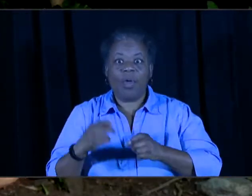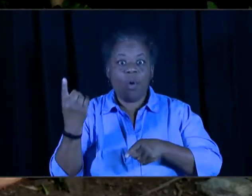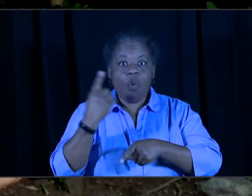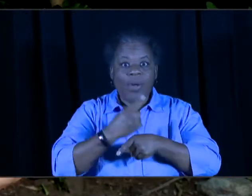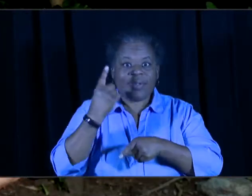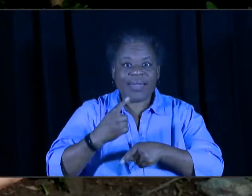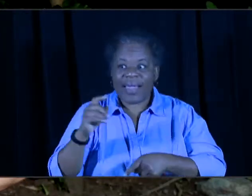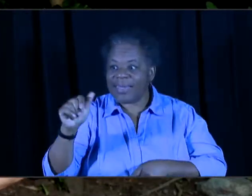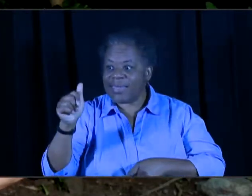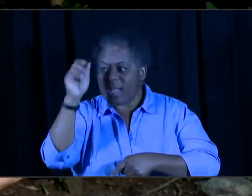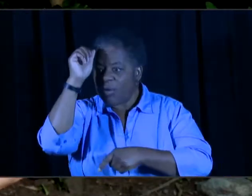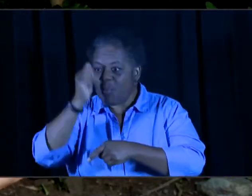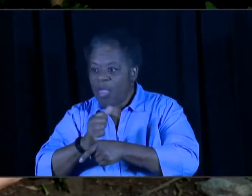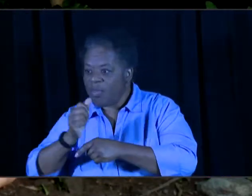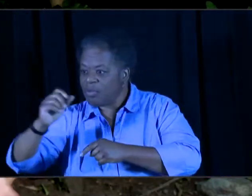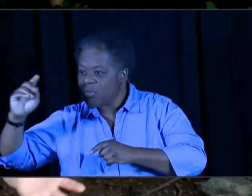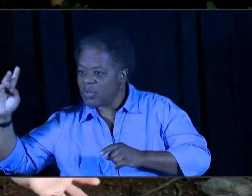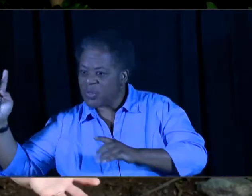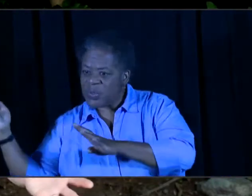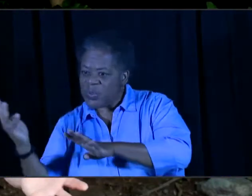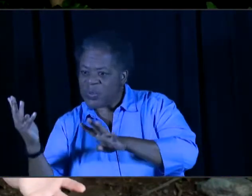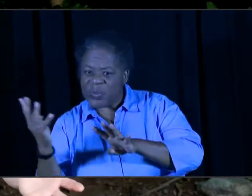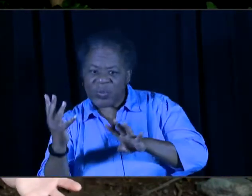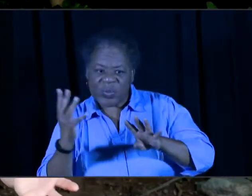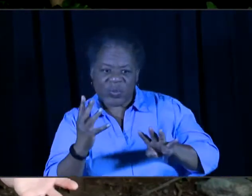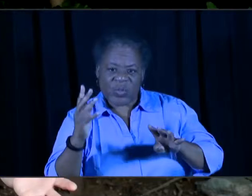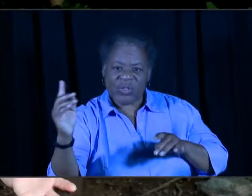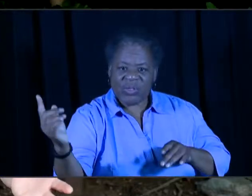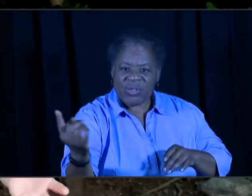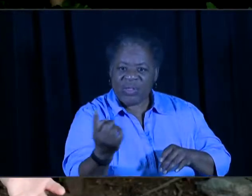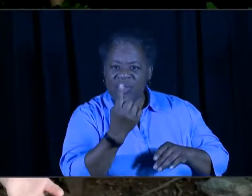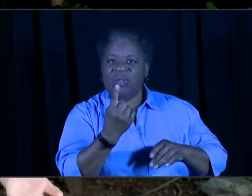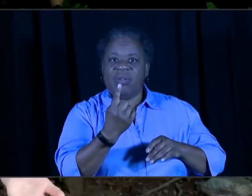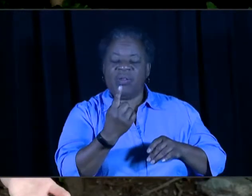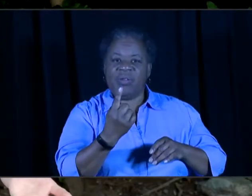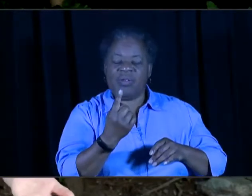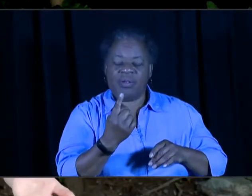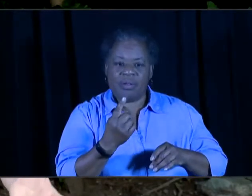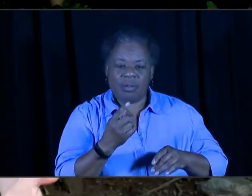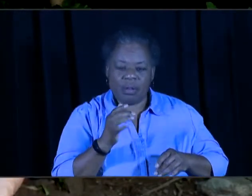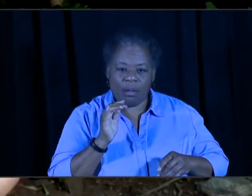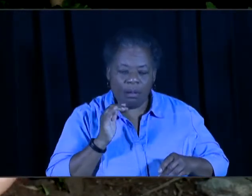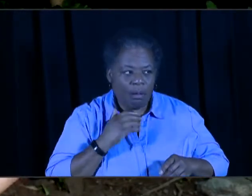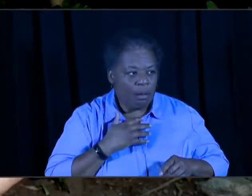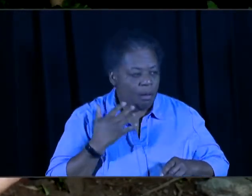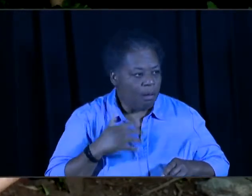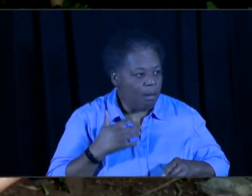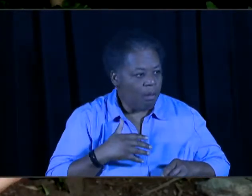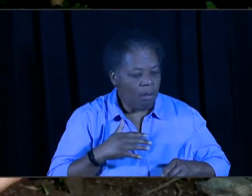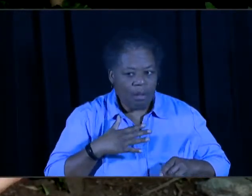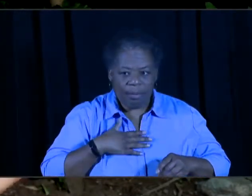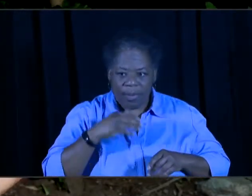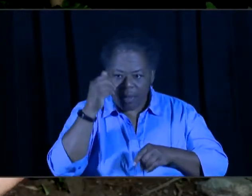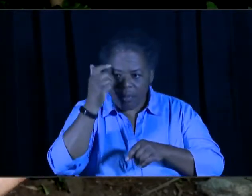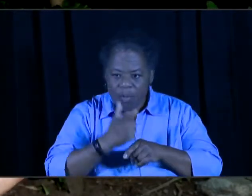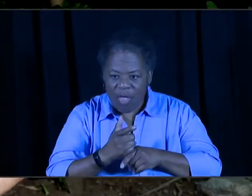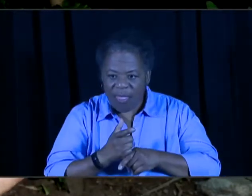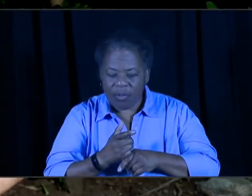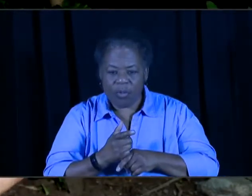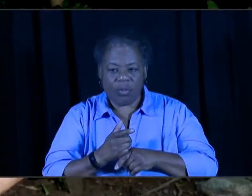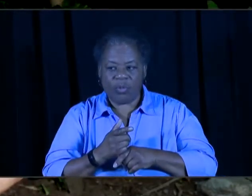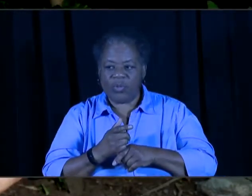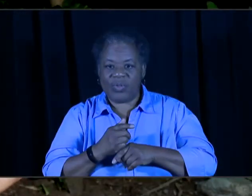10 brothers appeared before him. Joseph was stunned. He recognized them immediately, but they did not recognize